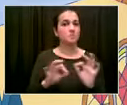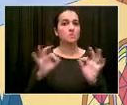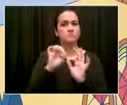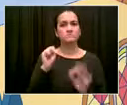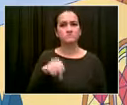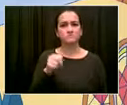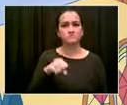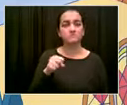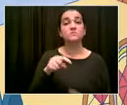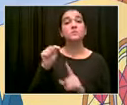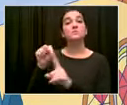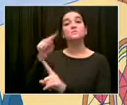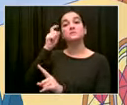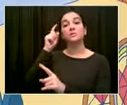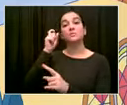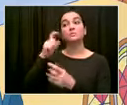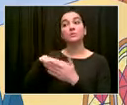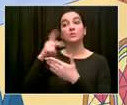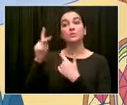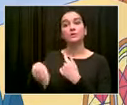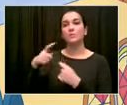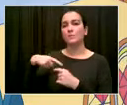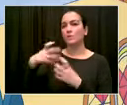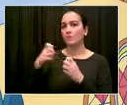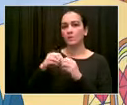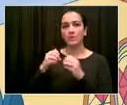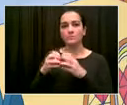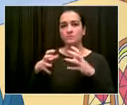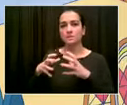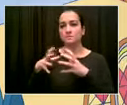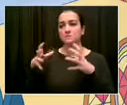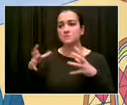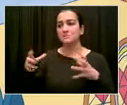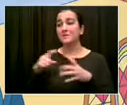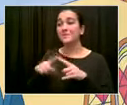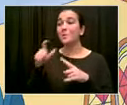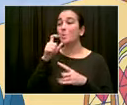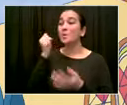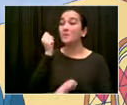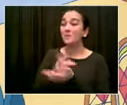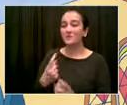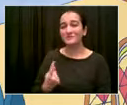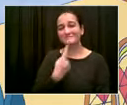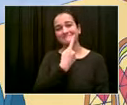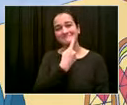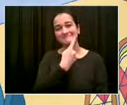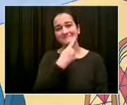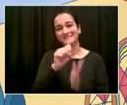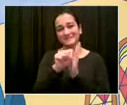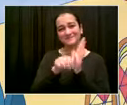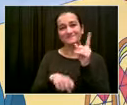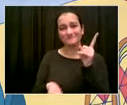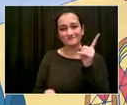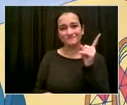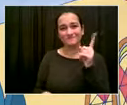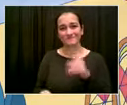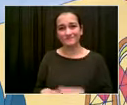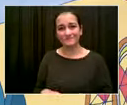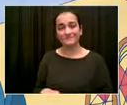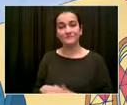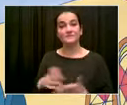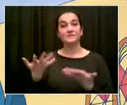requires state support. So we've built the foundation here in New York City. We've proved the point. But what I'm going to do is fight for this to